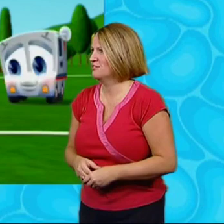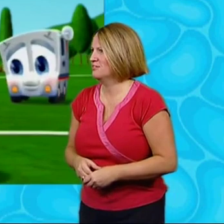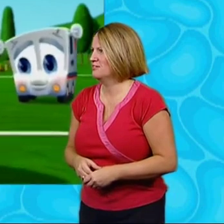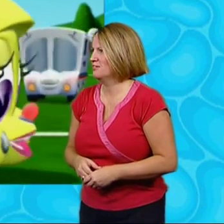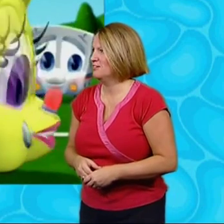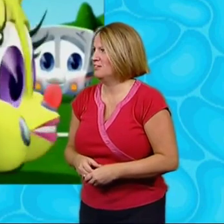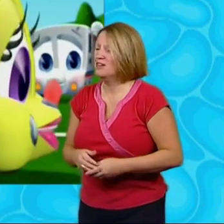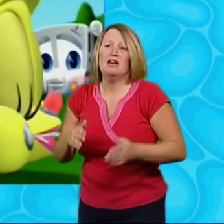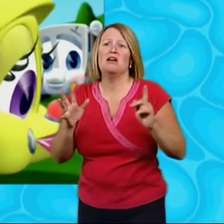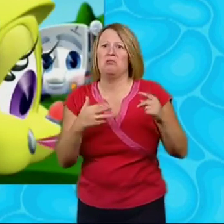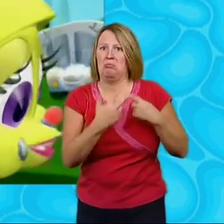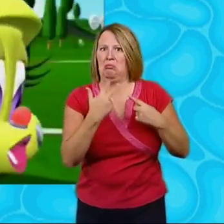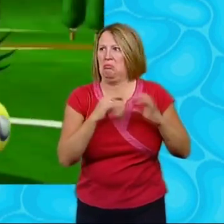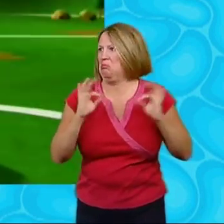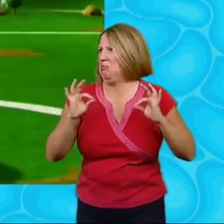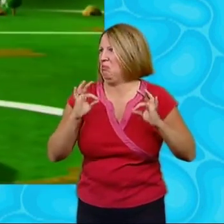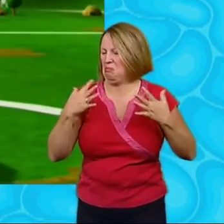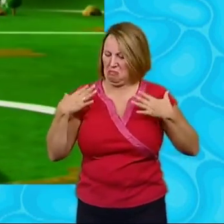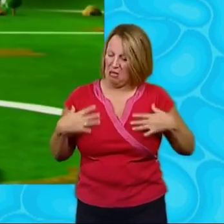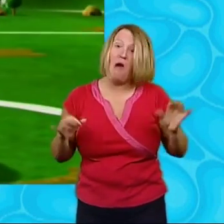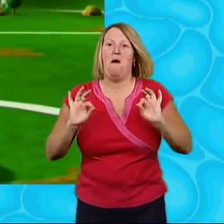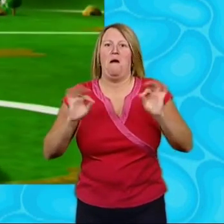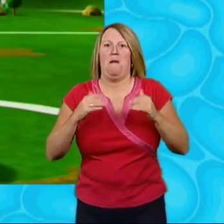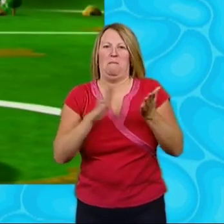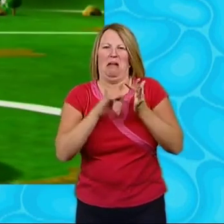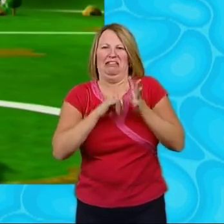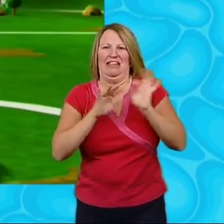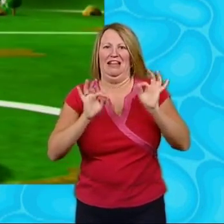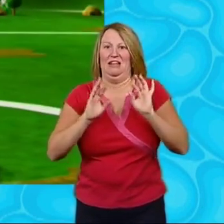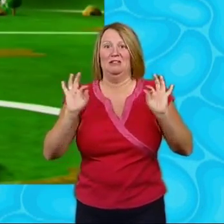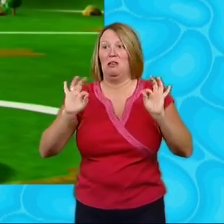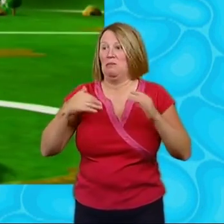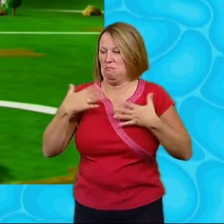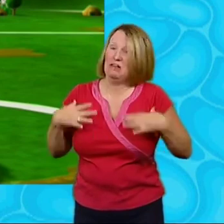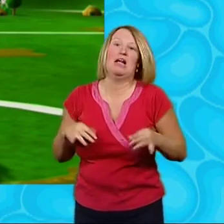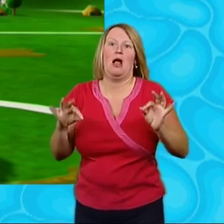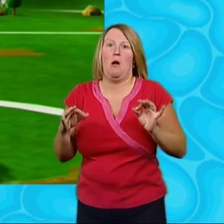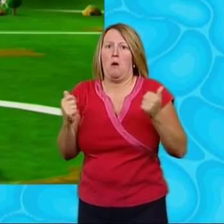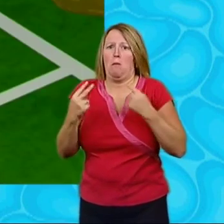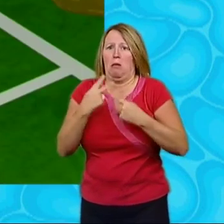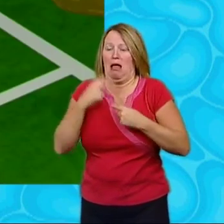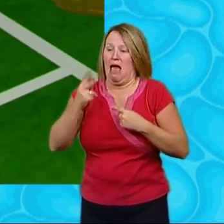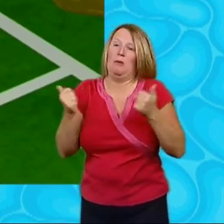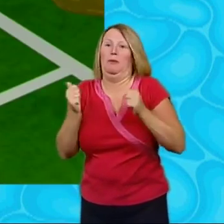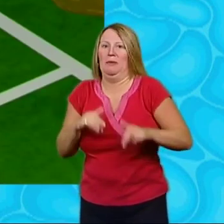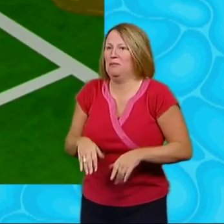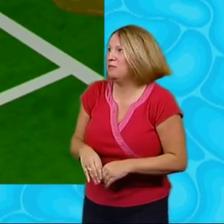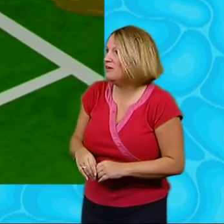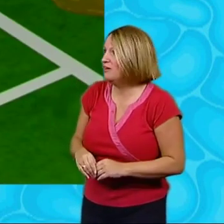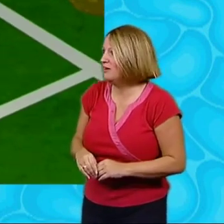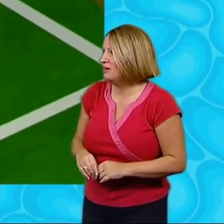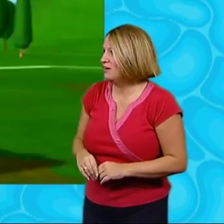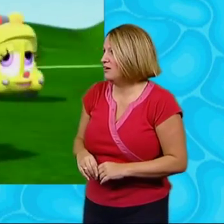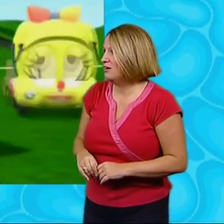They still didn't call me Messy Jessie. If I can just stop myself getting messy, I'm sure they'll never call me Messy Jessie again.